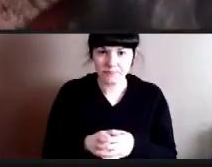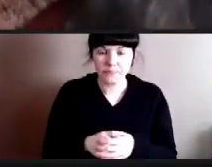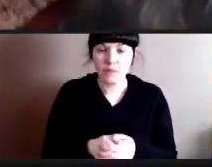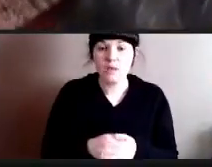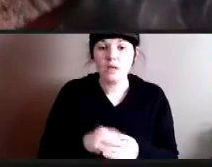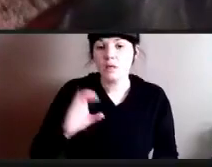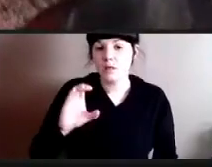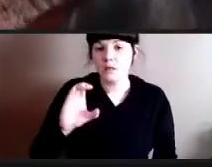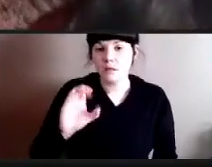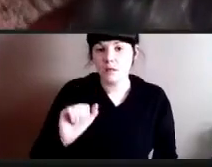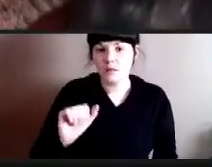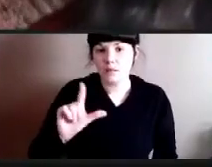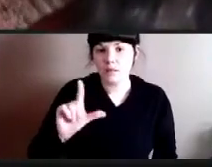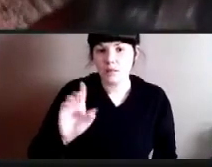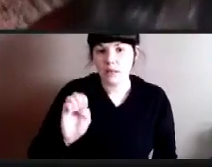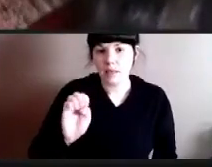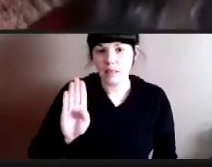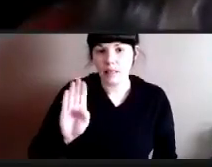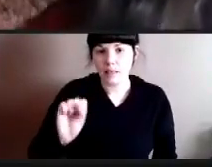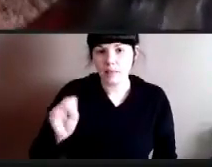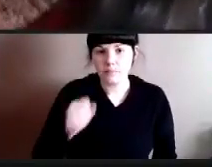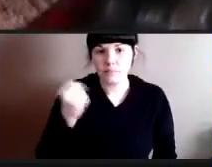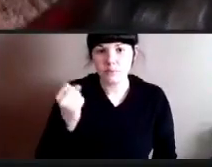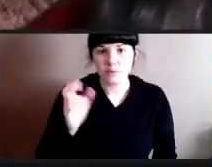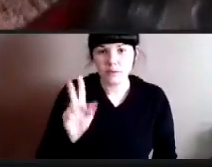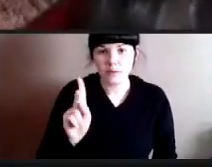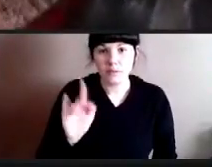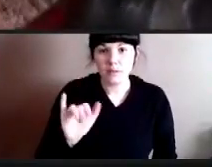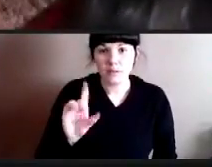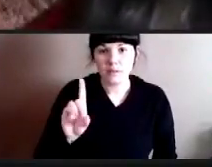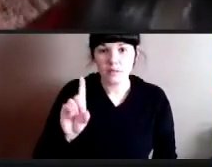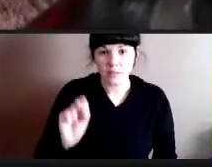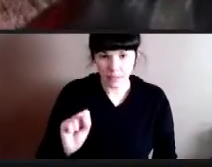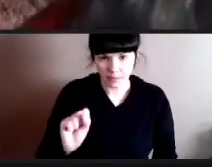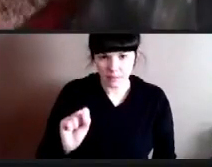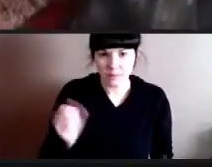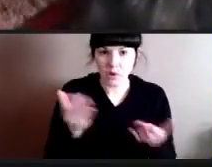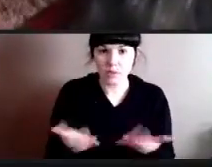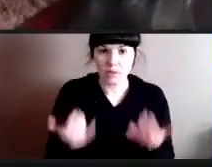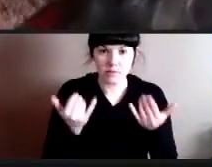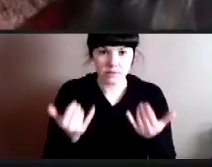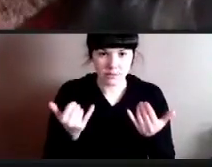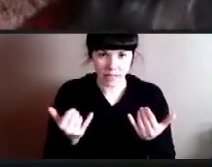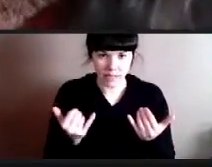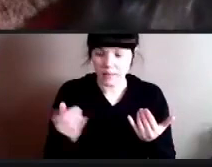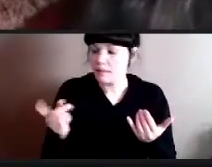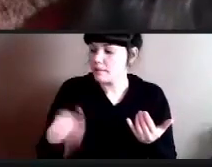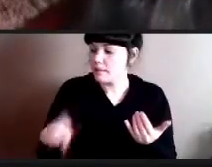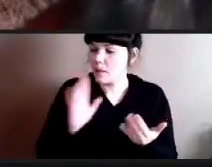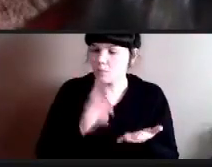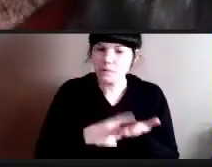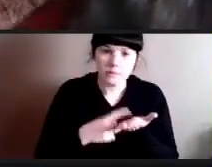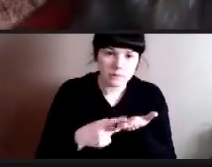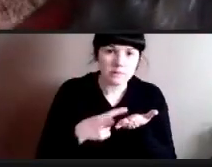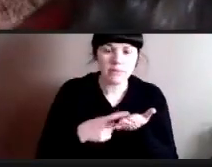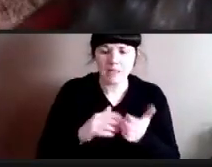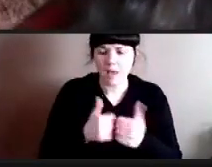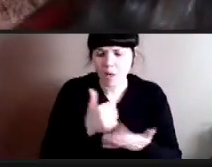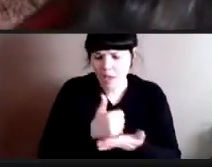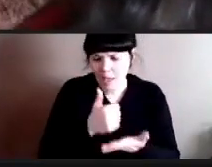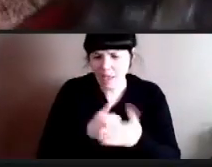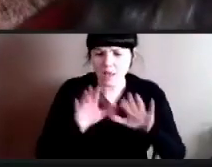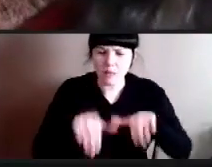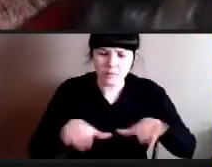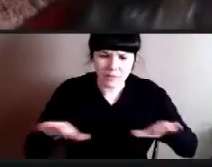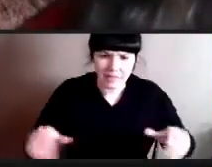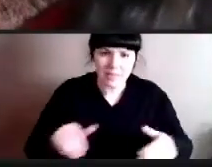they're going to talk about mental health supports for reducing anxiety and stress that our kids often face. And we're